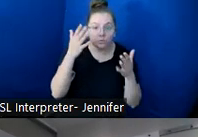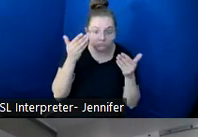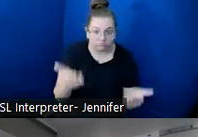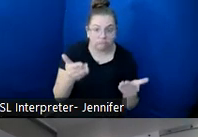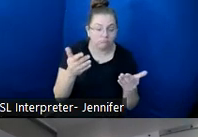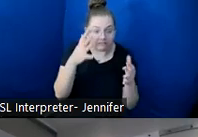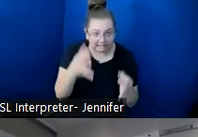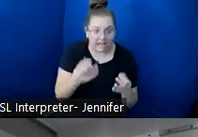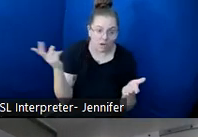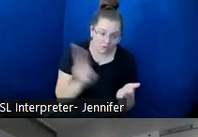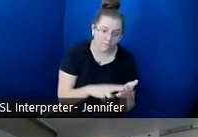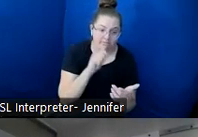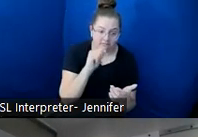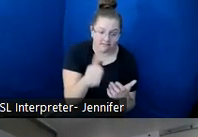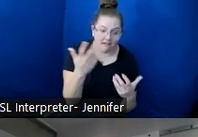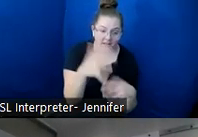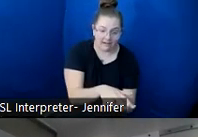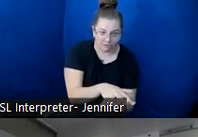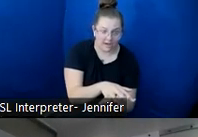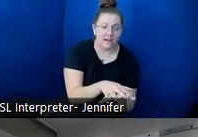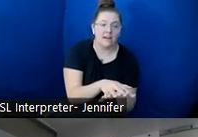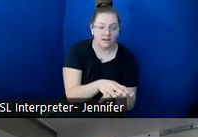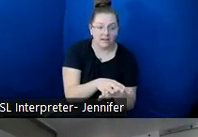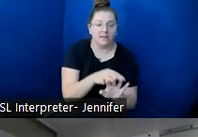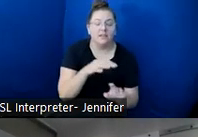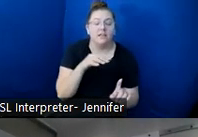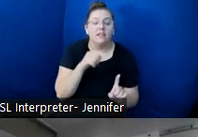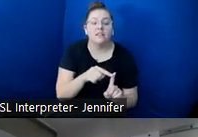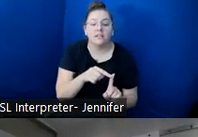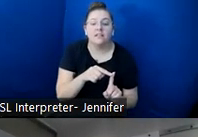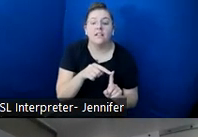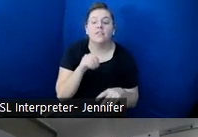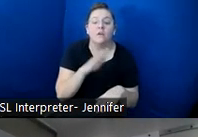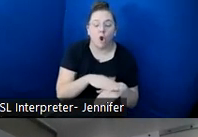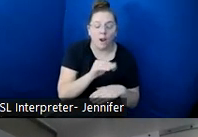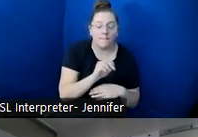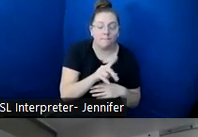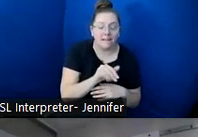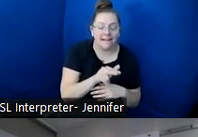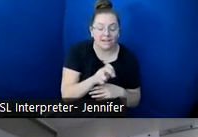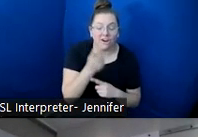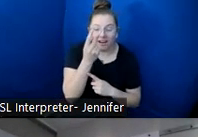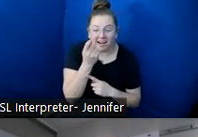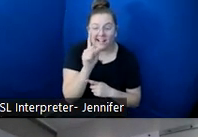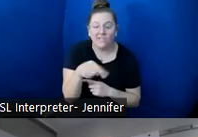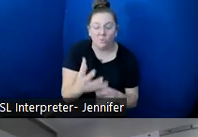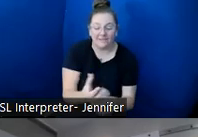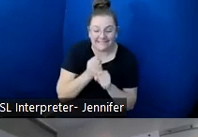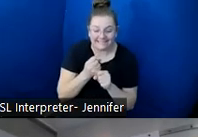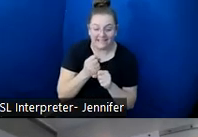the non-integrated, which 24,000 people have, they are on Medicare, but they only want to receive their medical